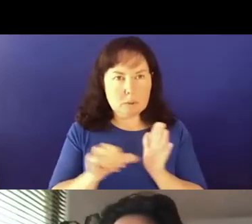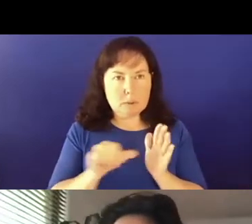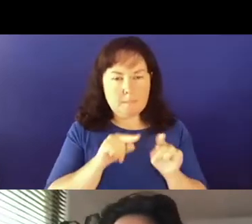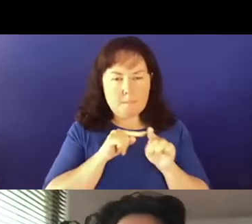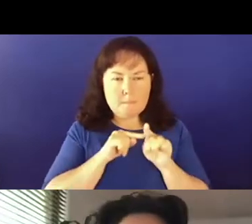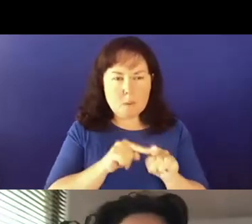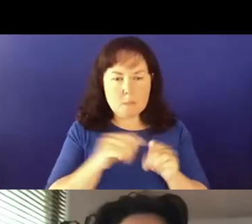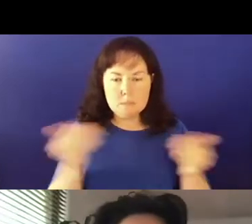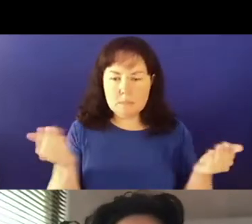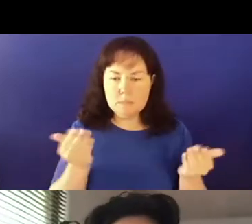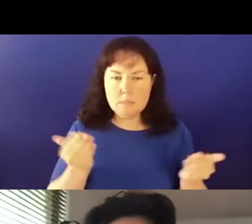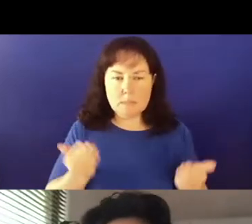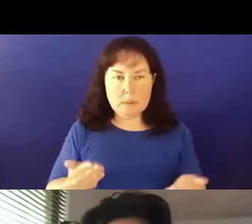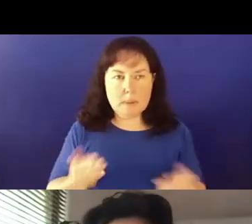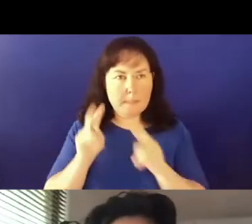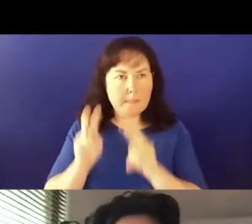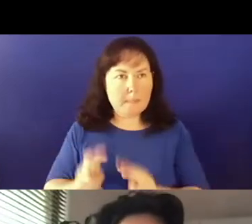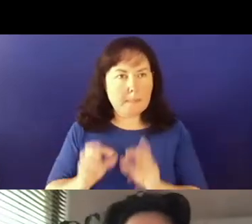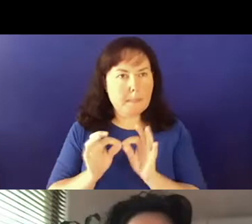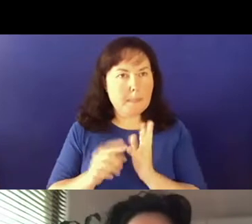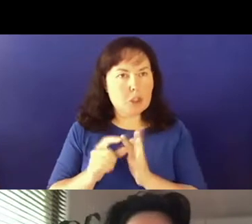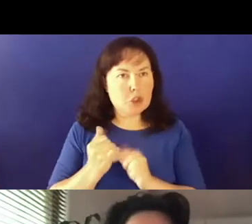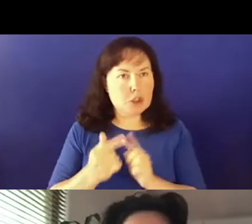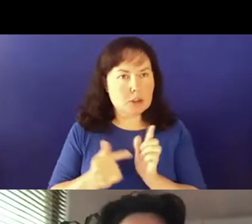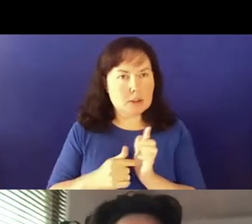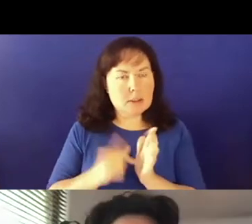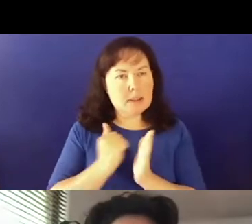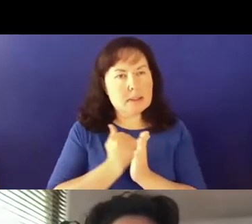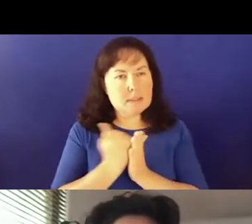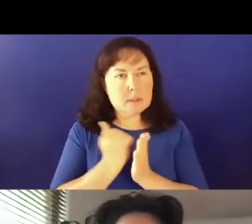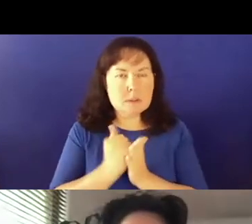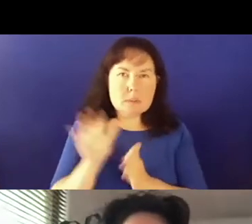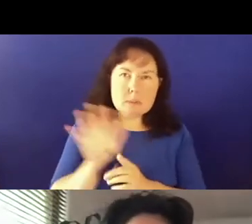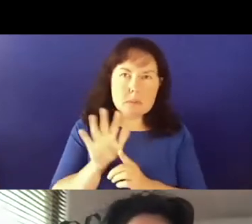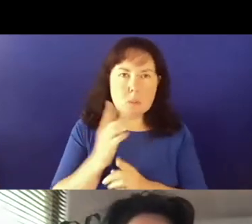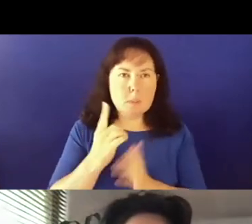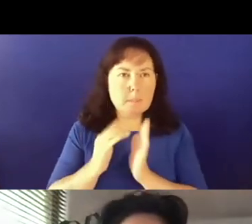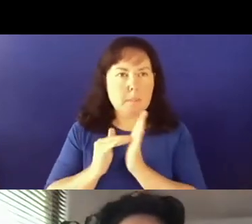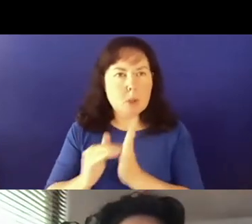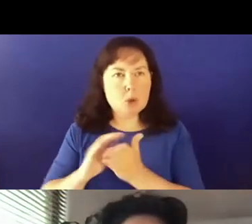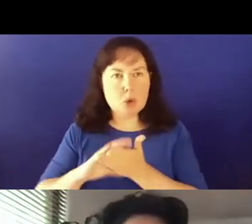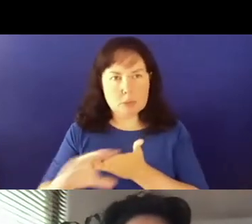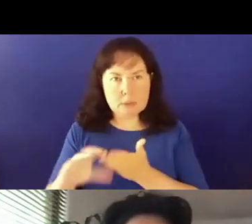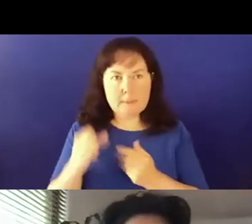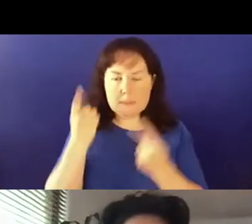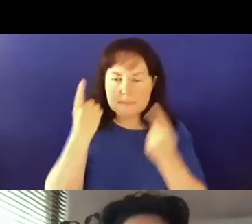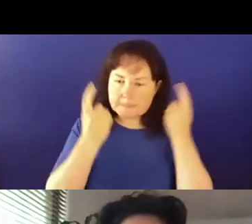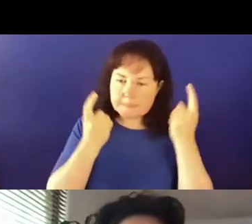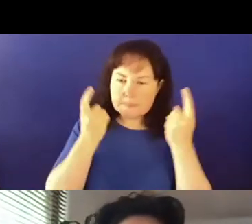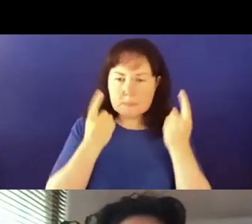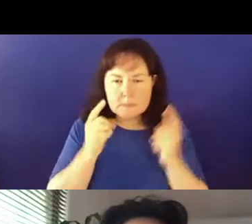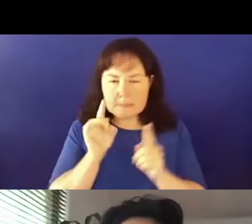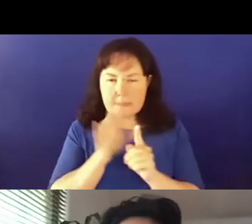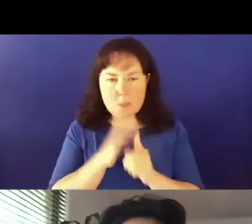be super specific with the numbers, but it is around that $1 million mark. So just having a think about that when you are crafting your